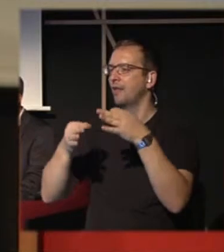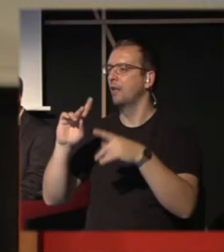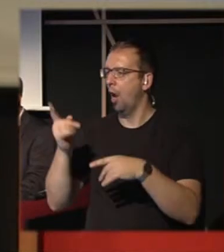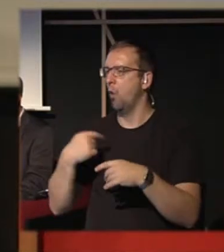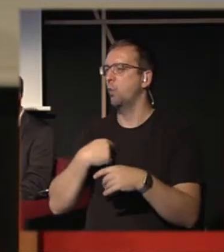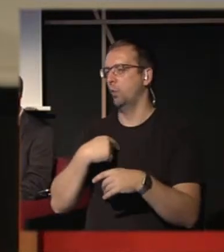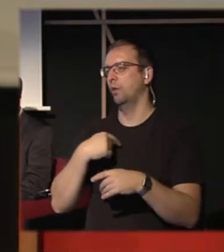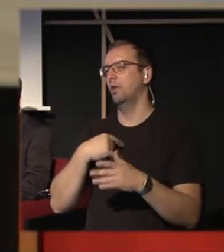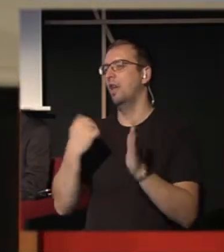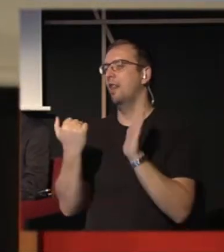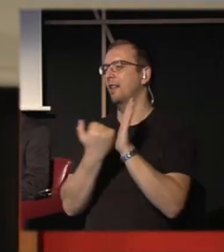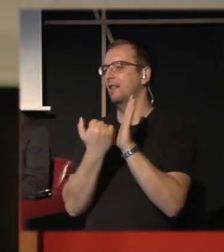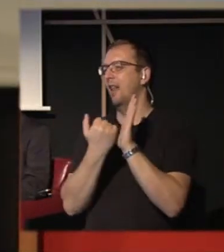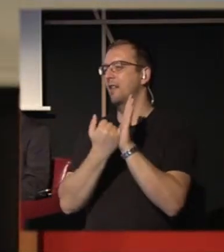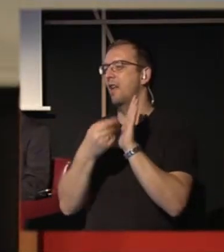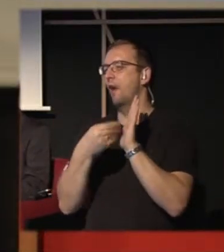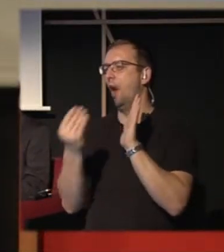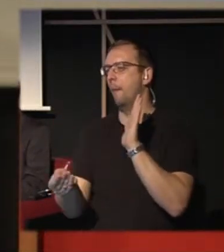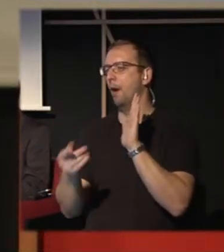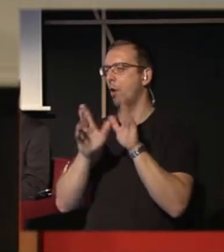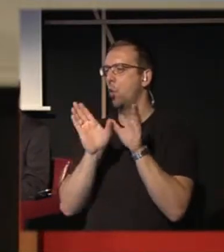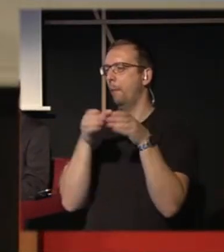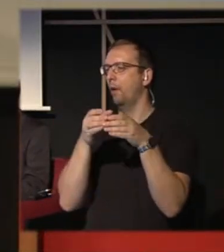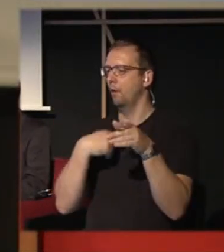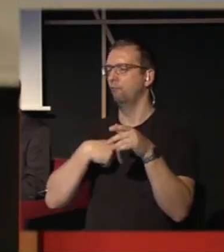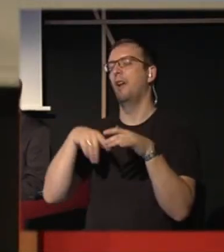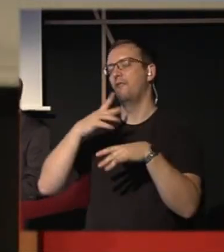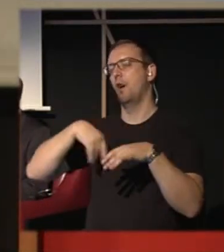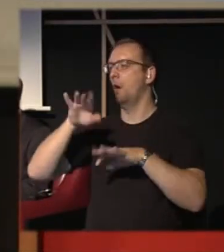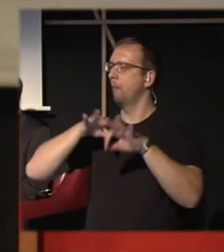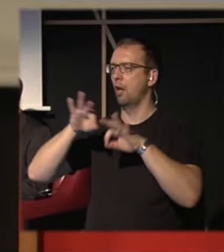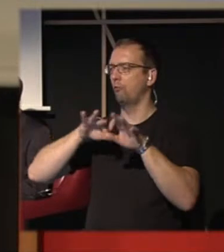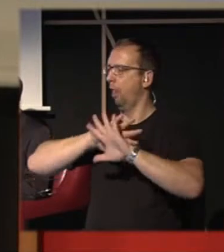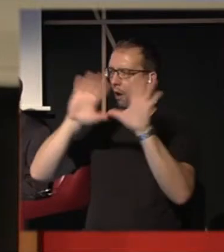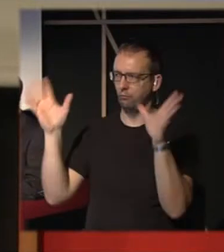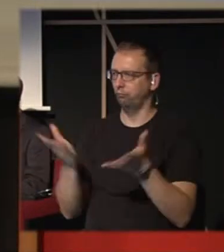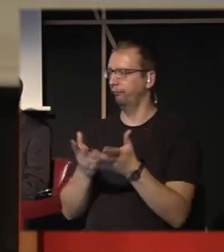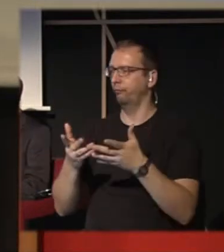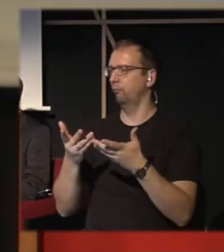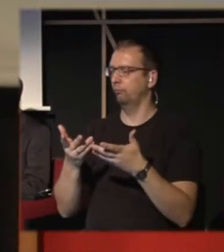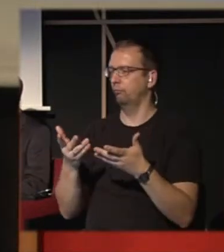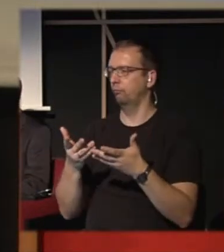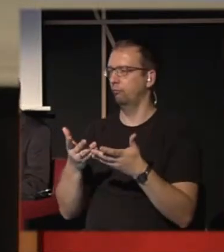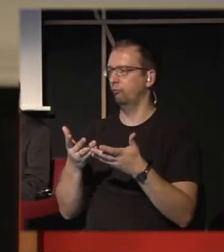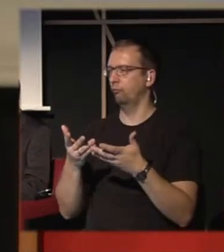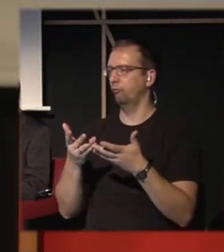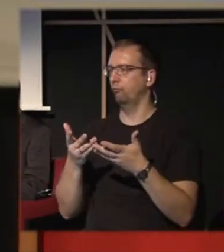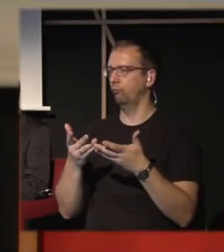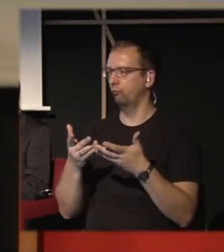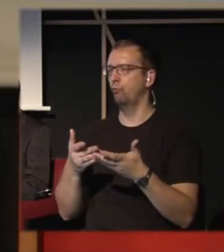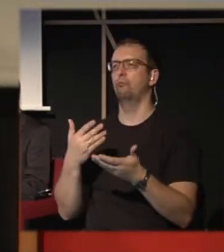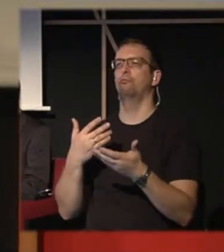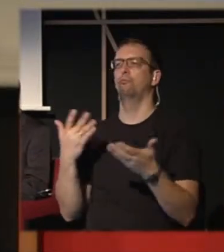so any club licensing related documents, submission deadlines throughout the season. We develop the